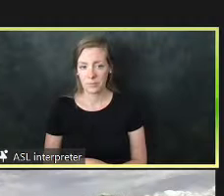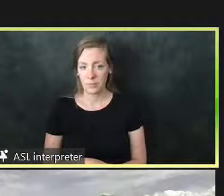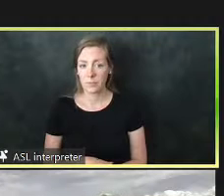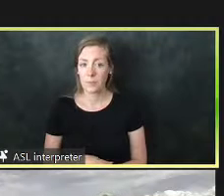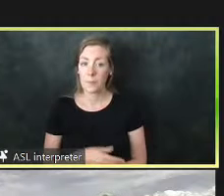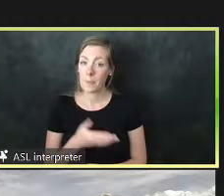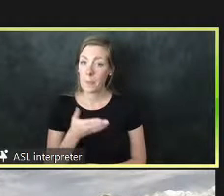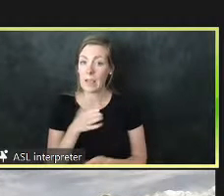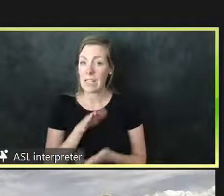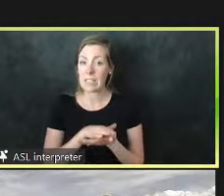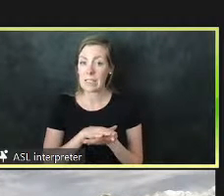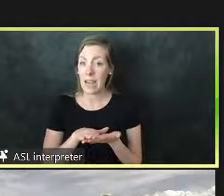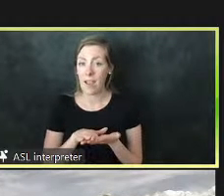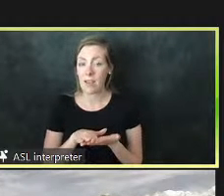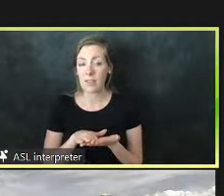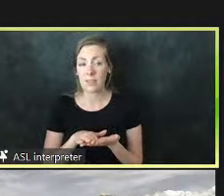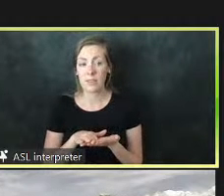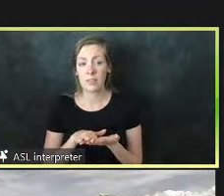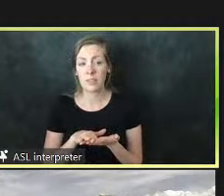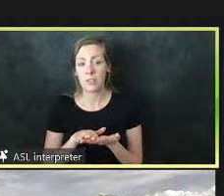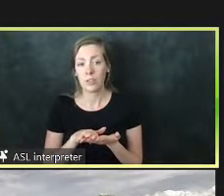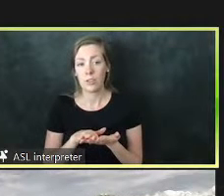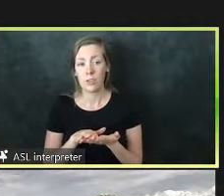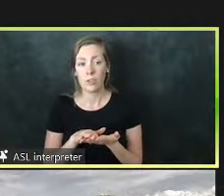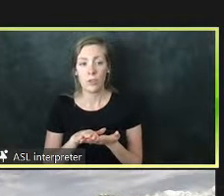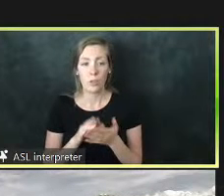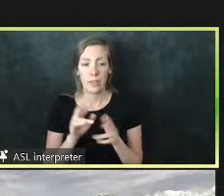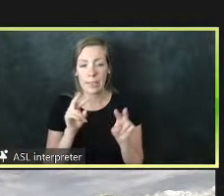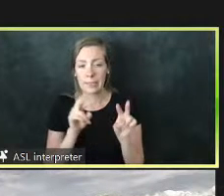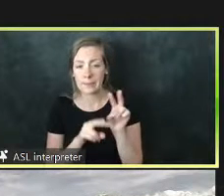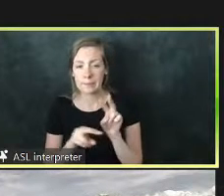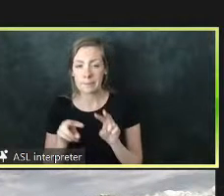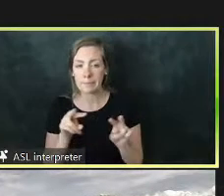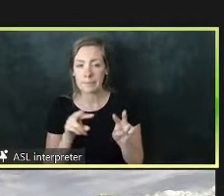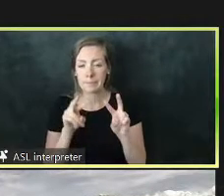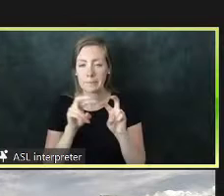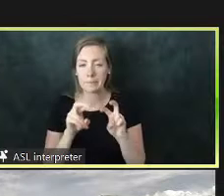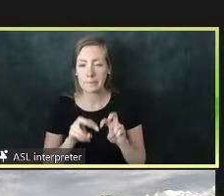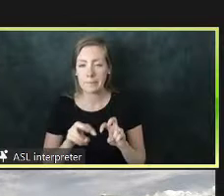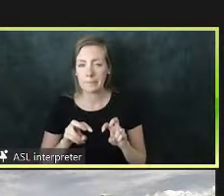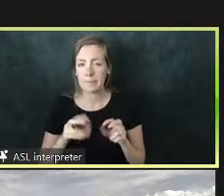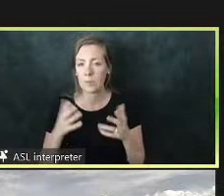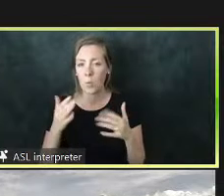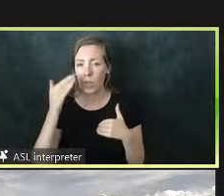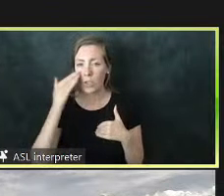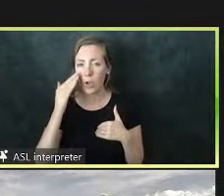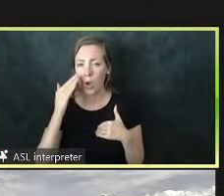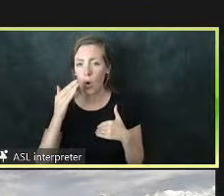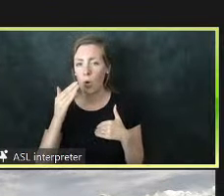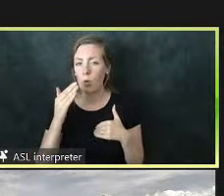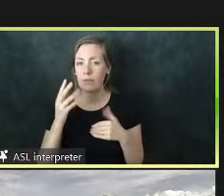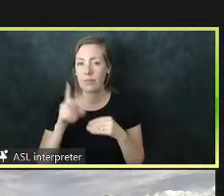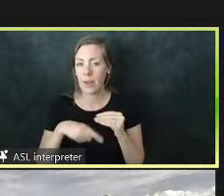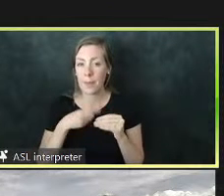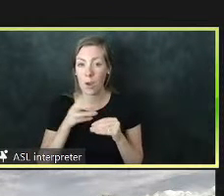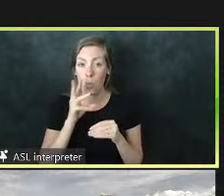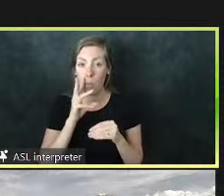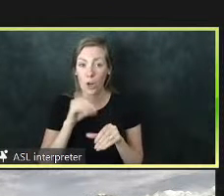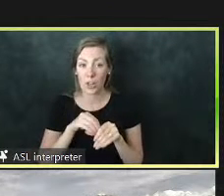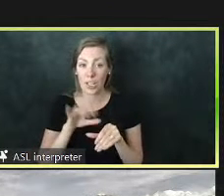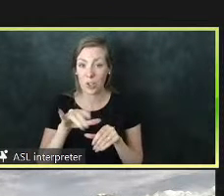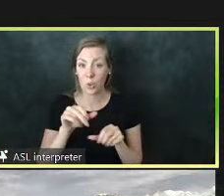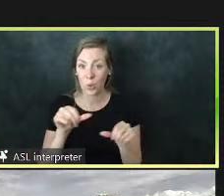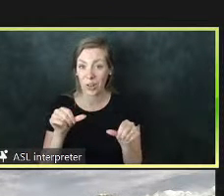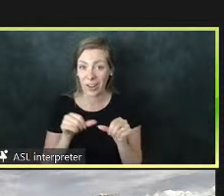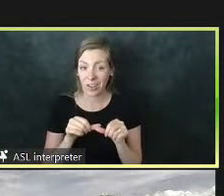tool that you can Una buena turn on herramienta que different layers pueden to see ver what's diferentes known about tipos water in your de region. And here que I'm están displaying the